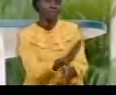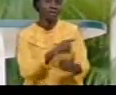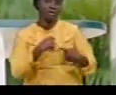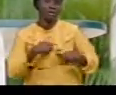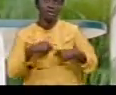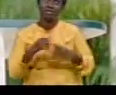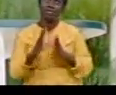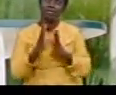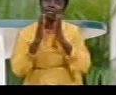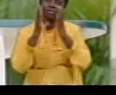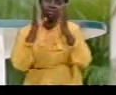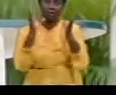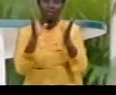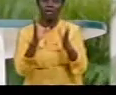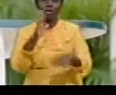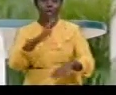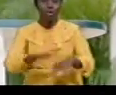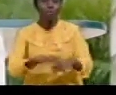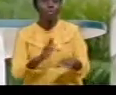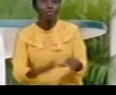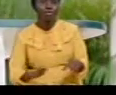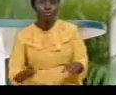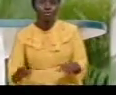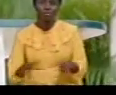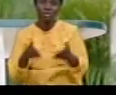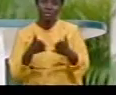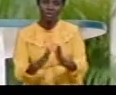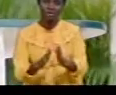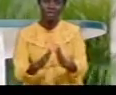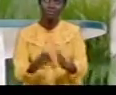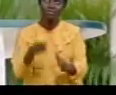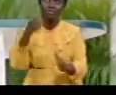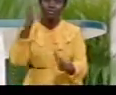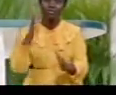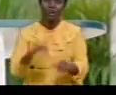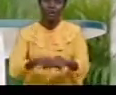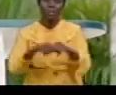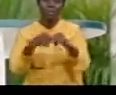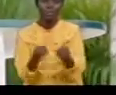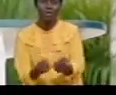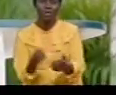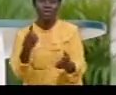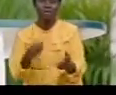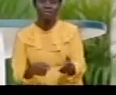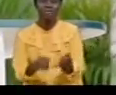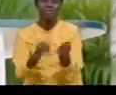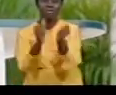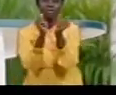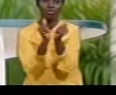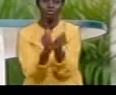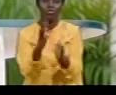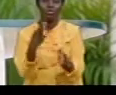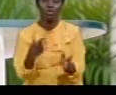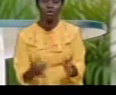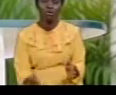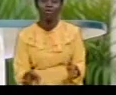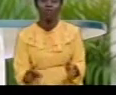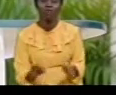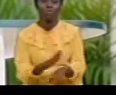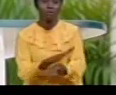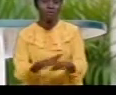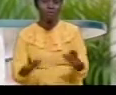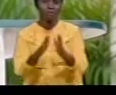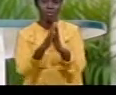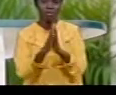more power of prayer. Let God break the yoke of prayerlessness among his people. Let the spirit of prayer be